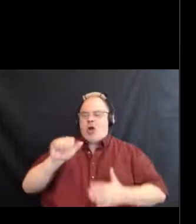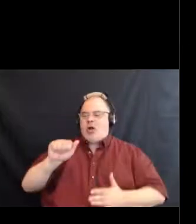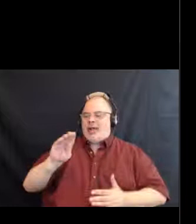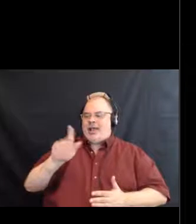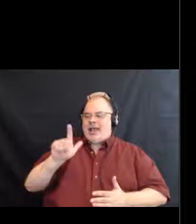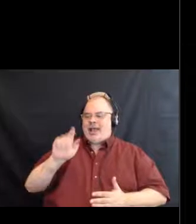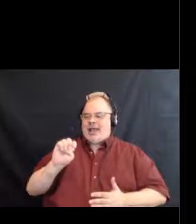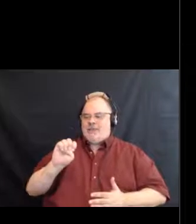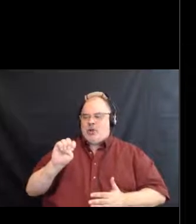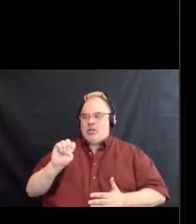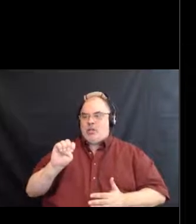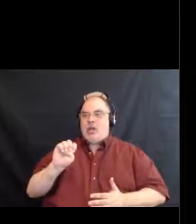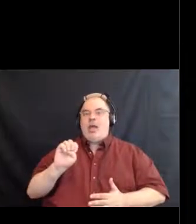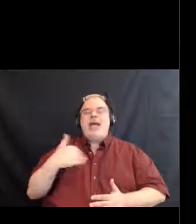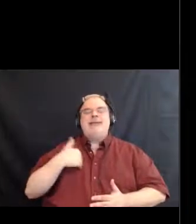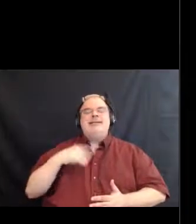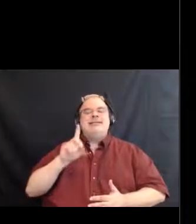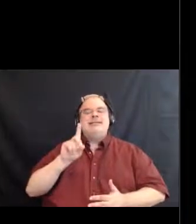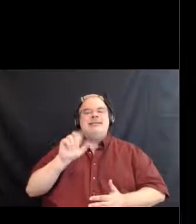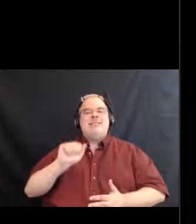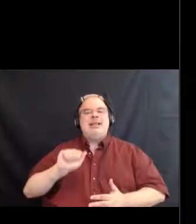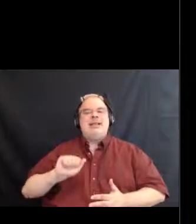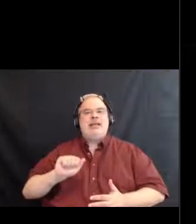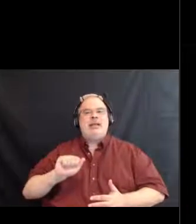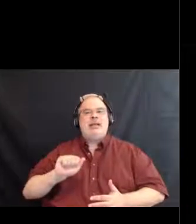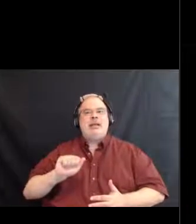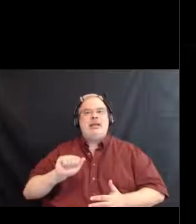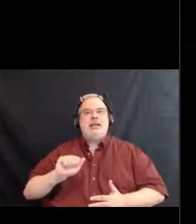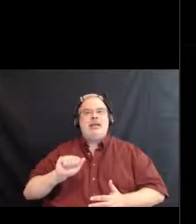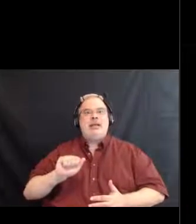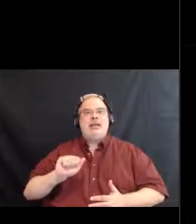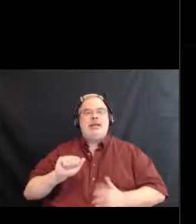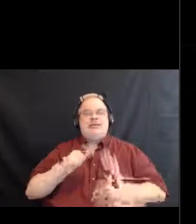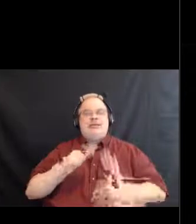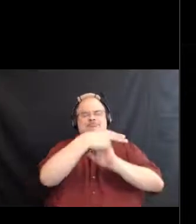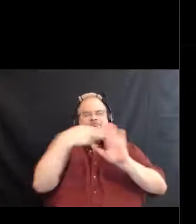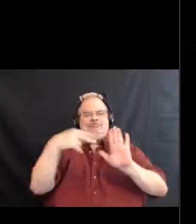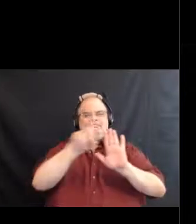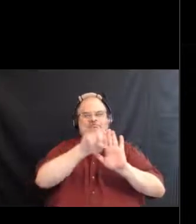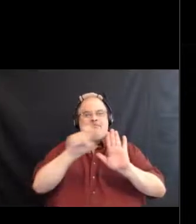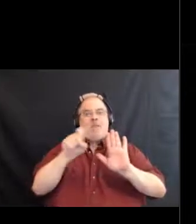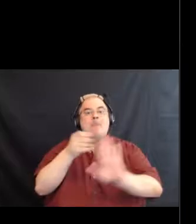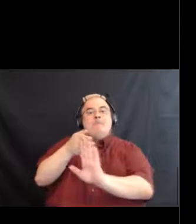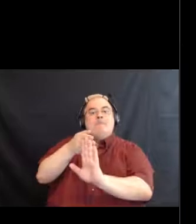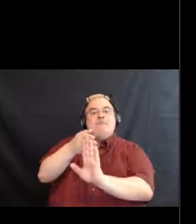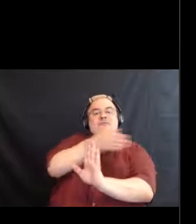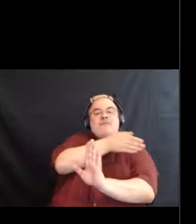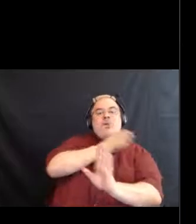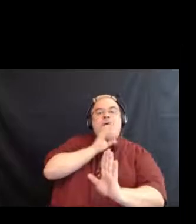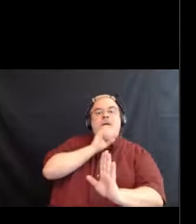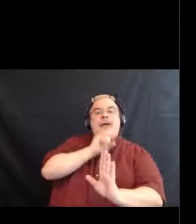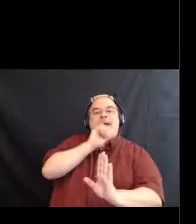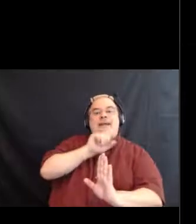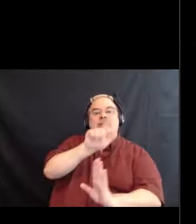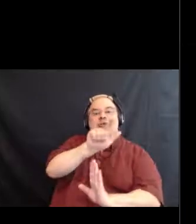the individual has to have a disability or basically a diagnosis prior to the age